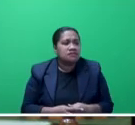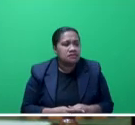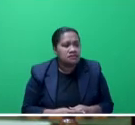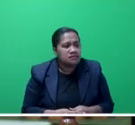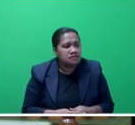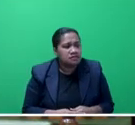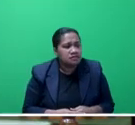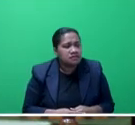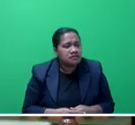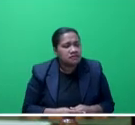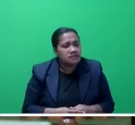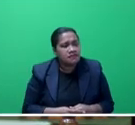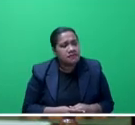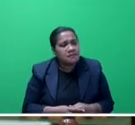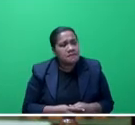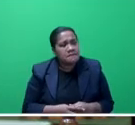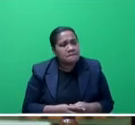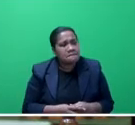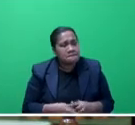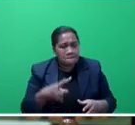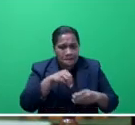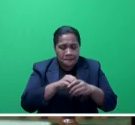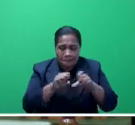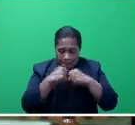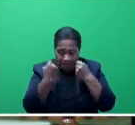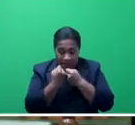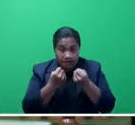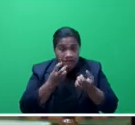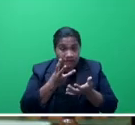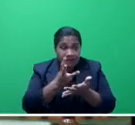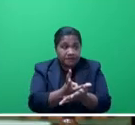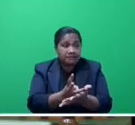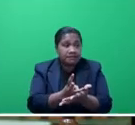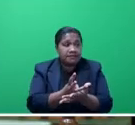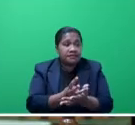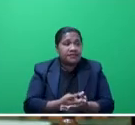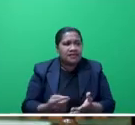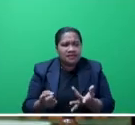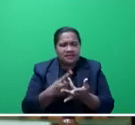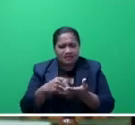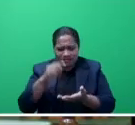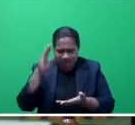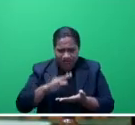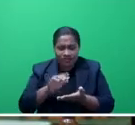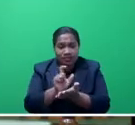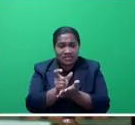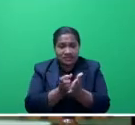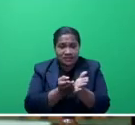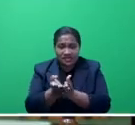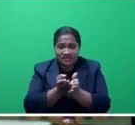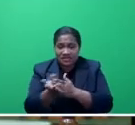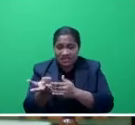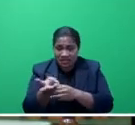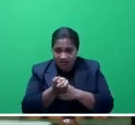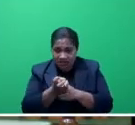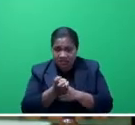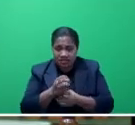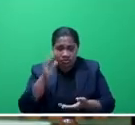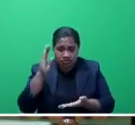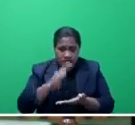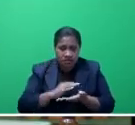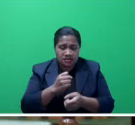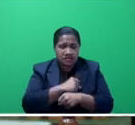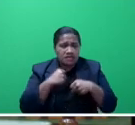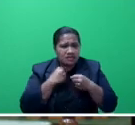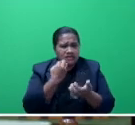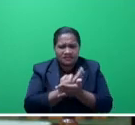on assistance, including social welfare, and announce major cuts in civil service salaries, and reduce our funding commitments across every arm